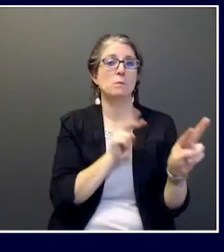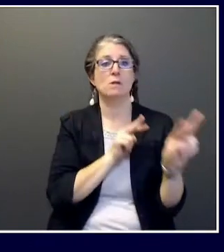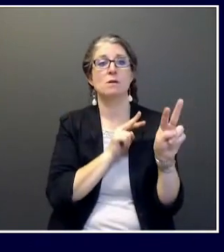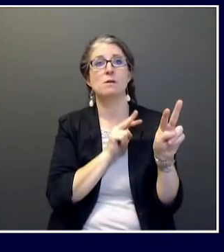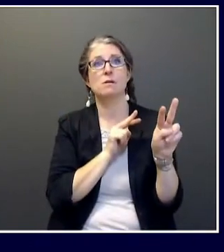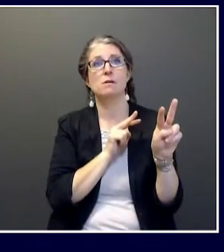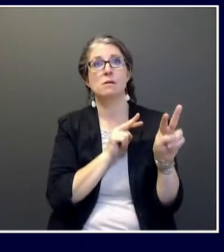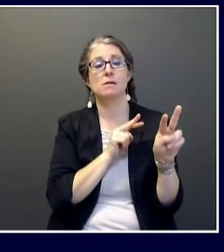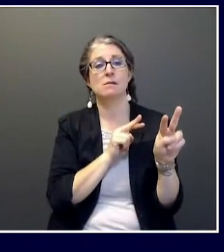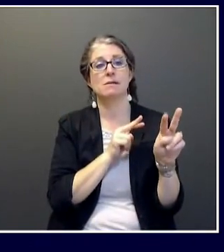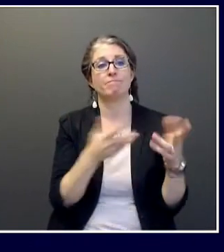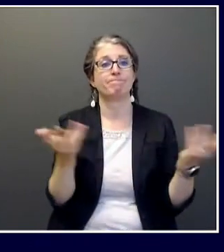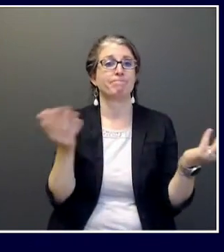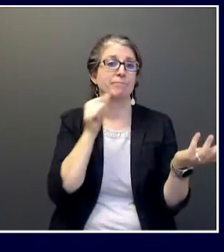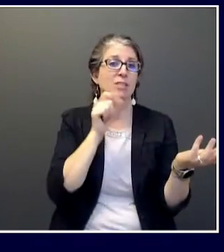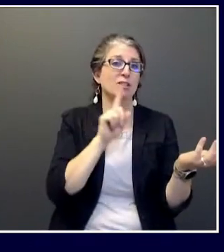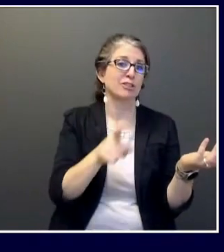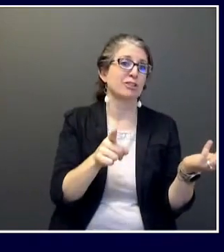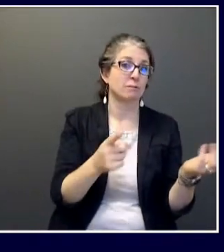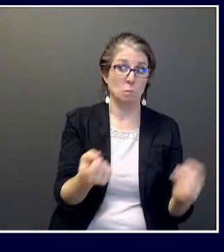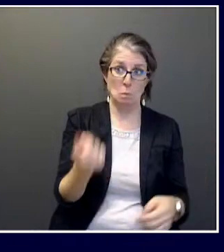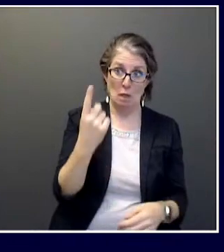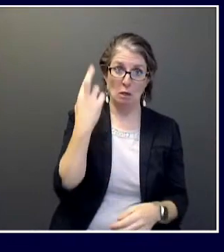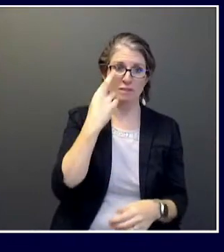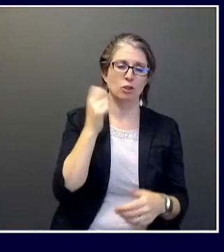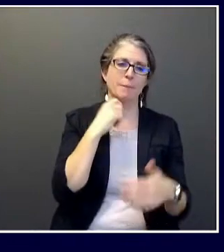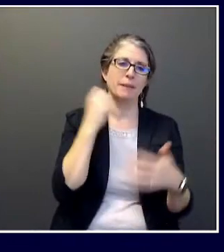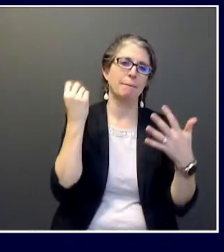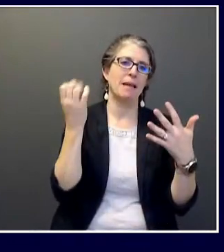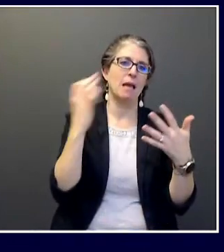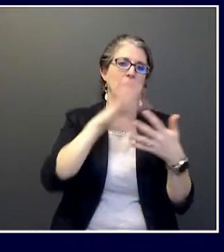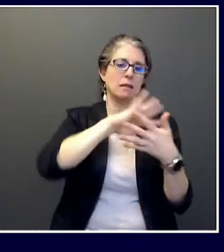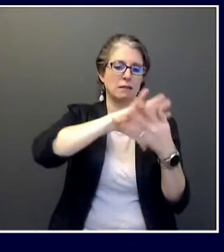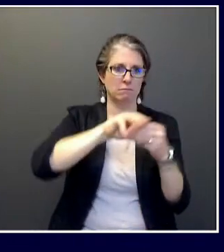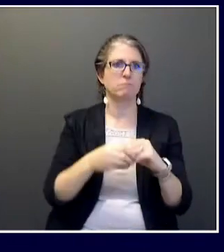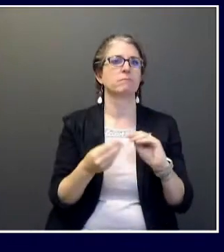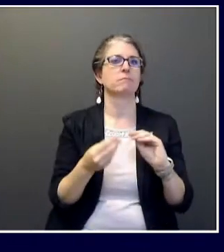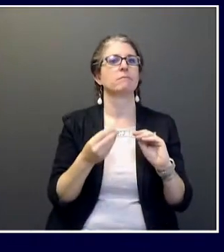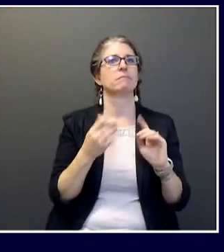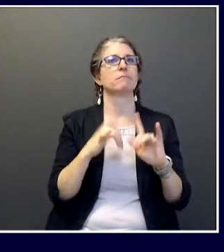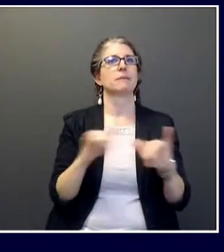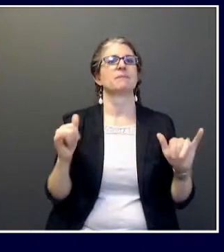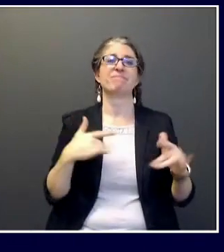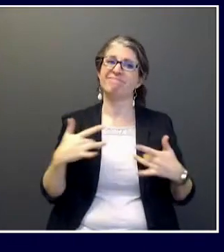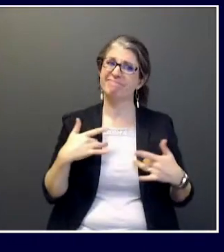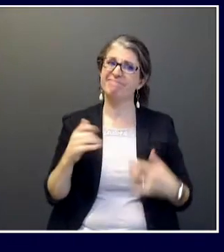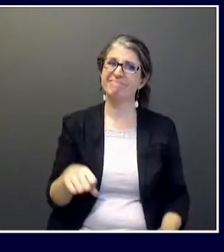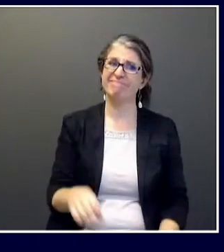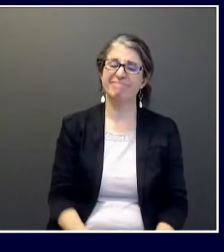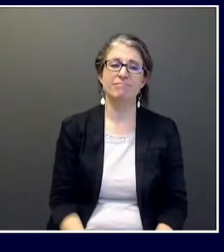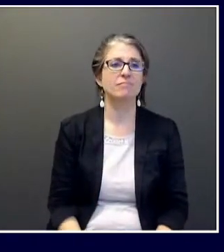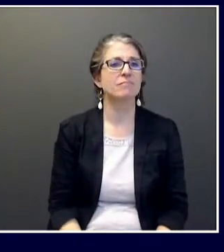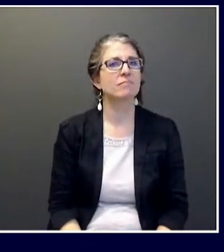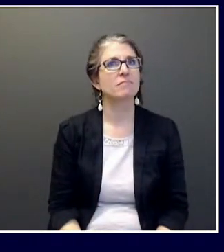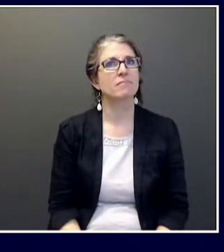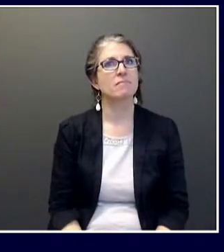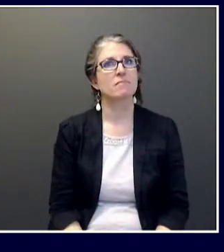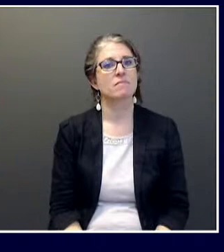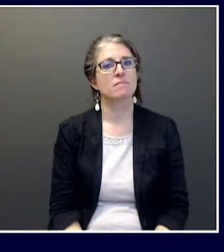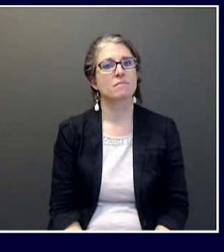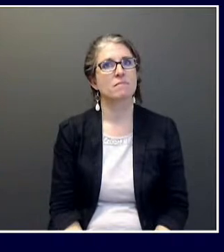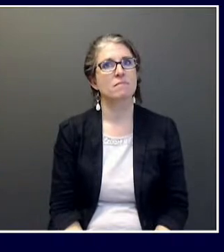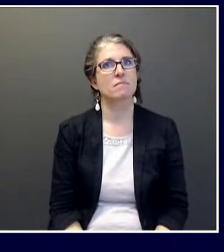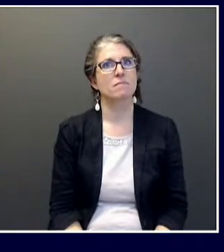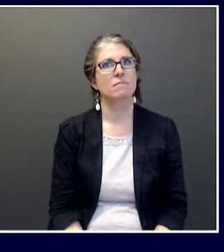but it's concerning. Okay, thanks. And I've got a question about kids and vaccinations. The vaccination